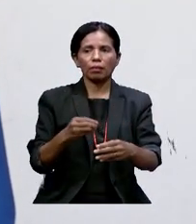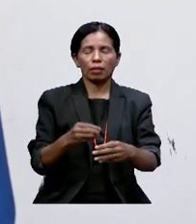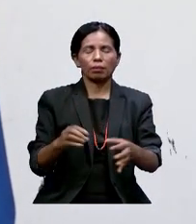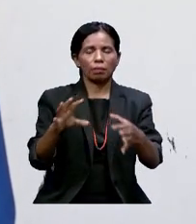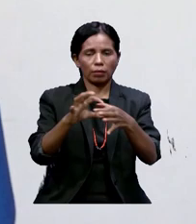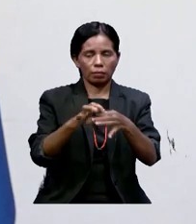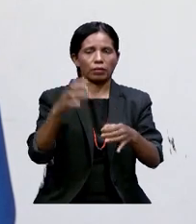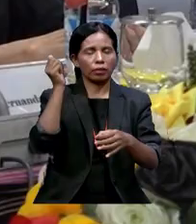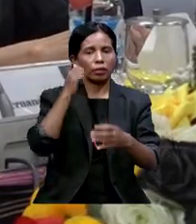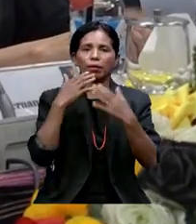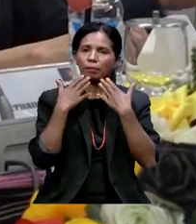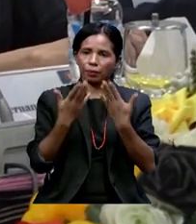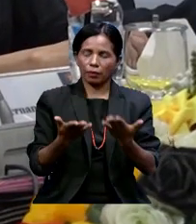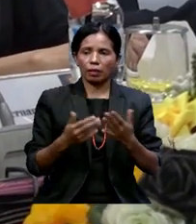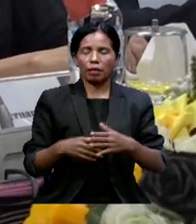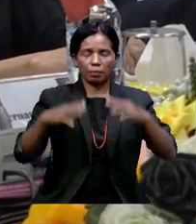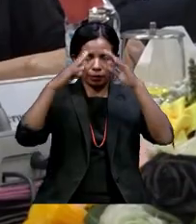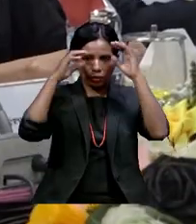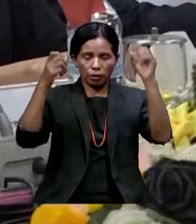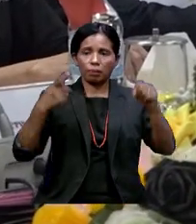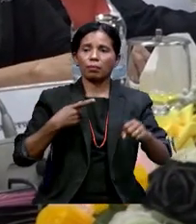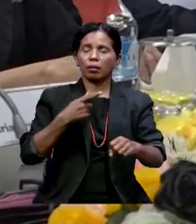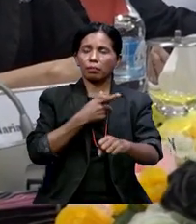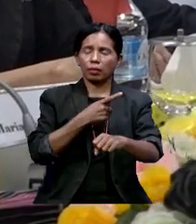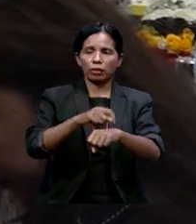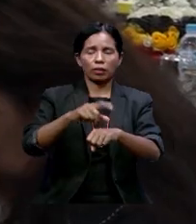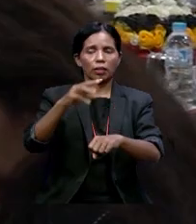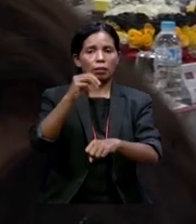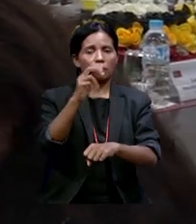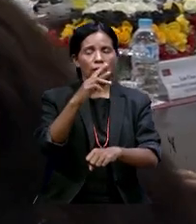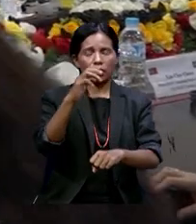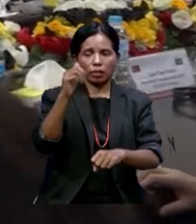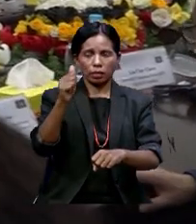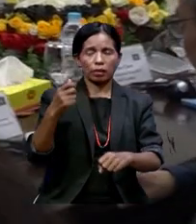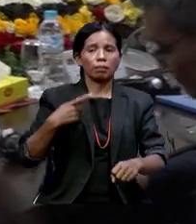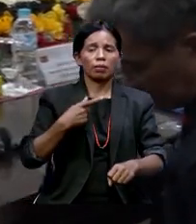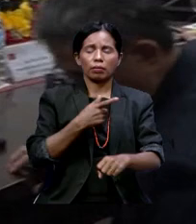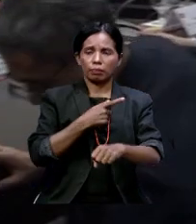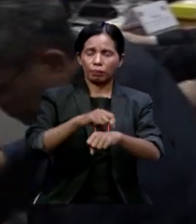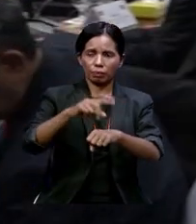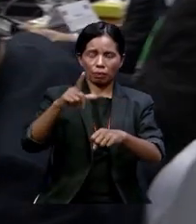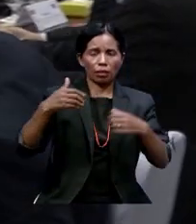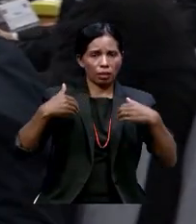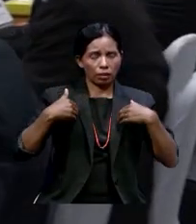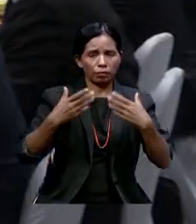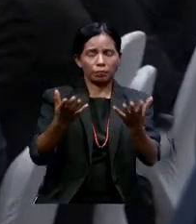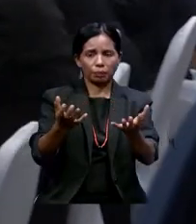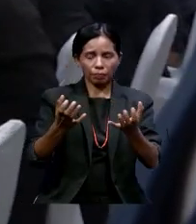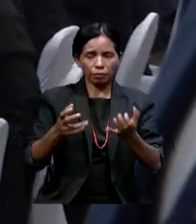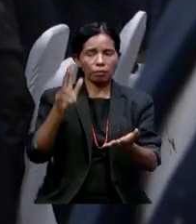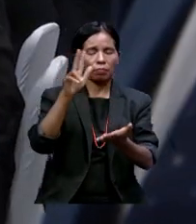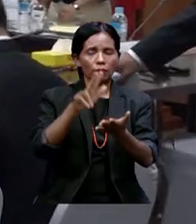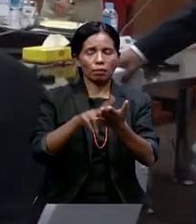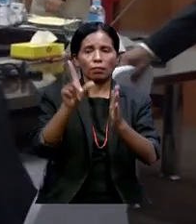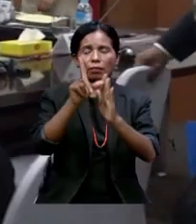ASEAN. Thank you. Presidente do Parlamento Nacional, Maria Fernanda Laia Teten, Parlamento Nacional e o comitimento a ratifica o